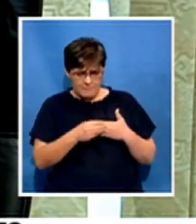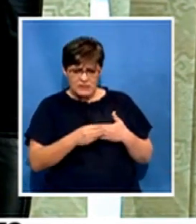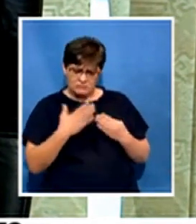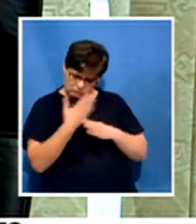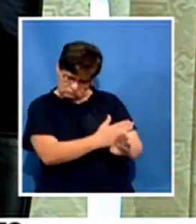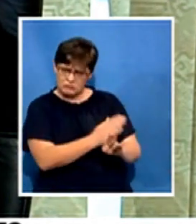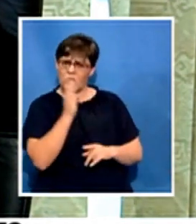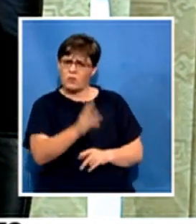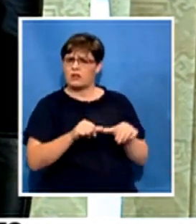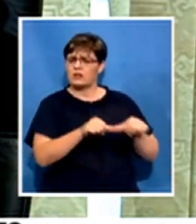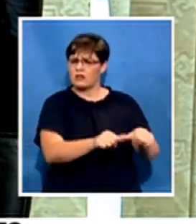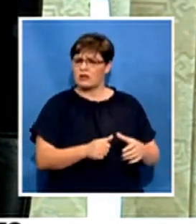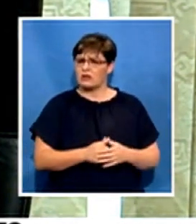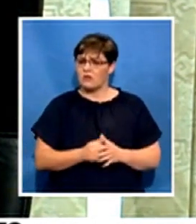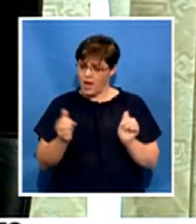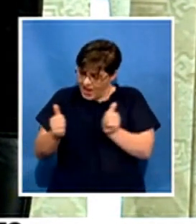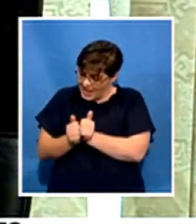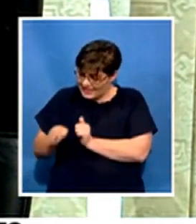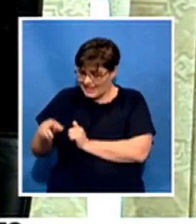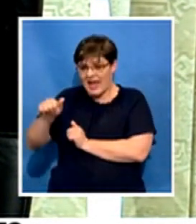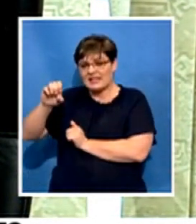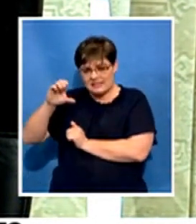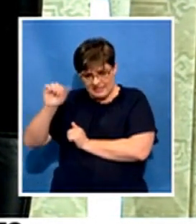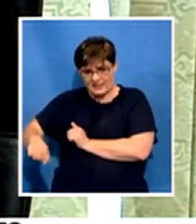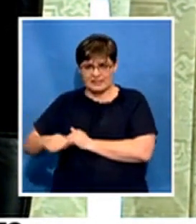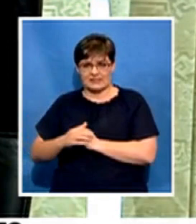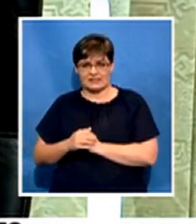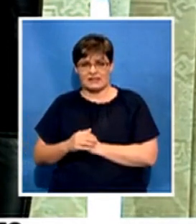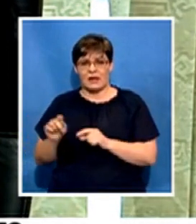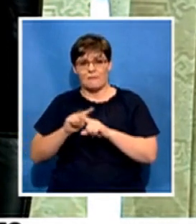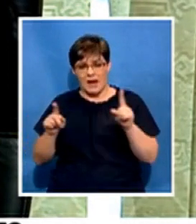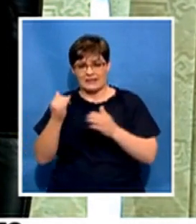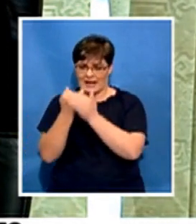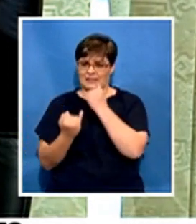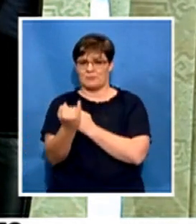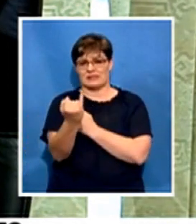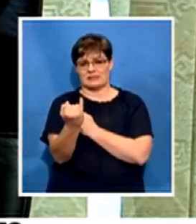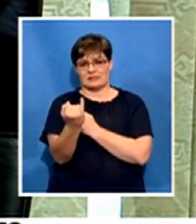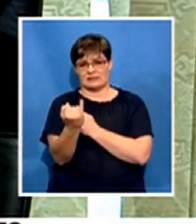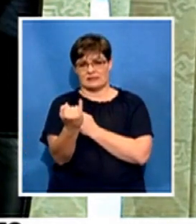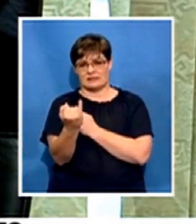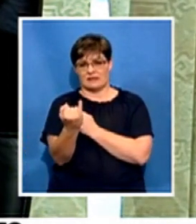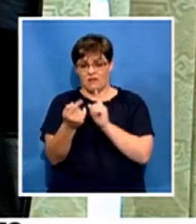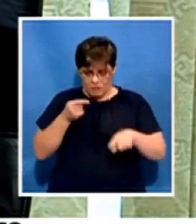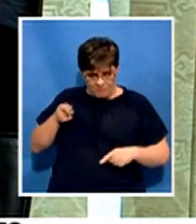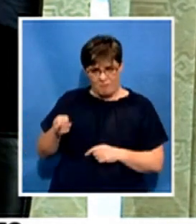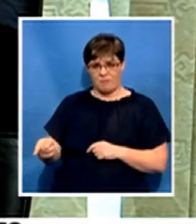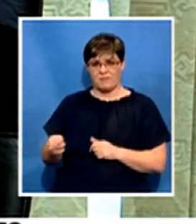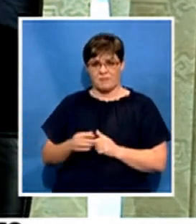ANC, but we're independent from the African National Congress.